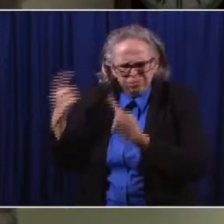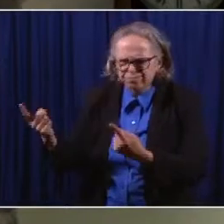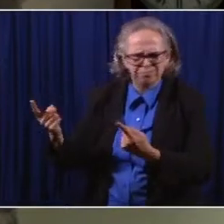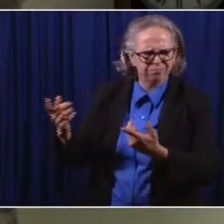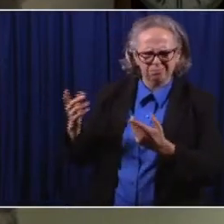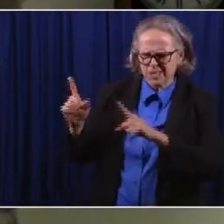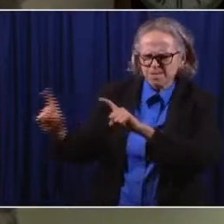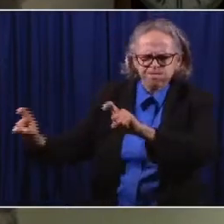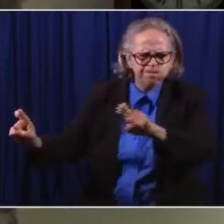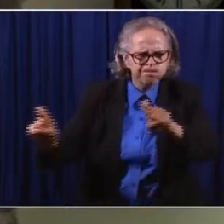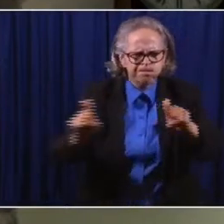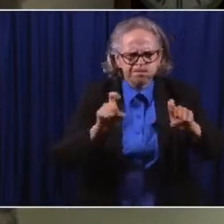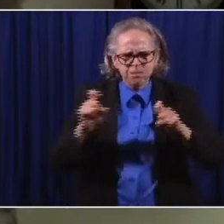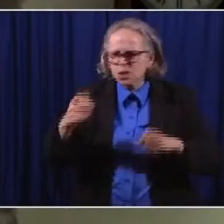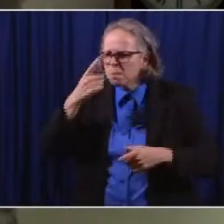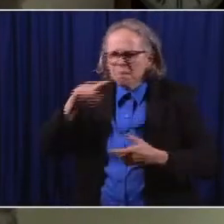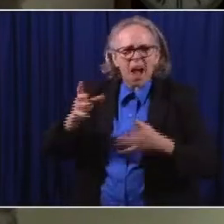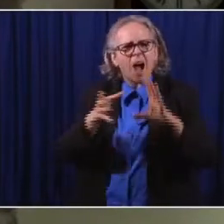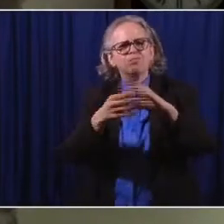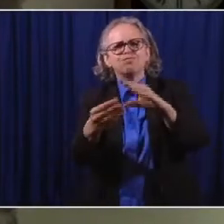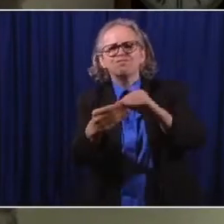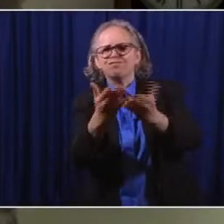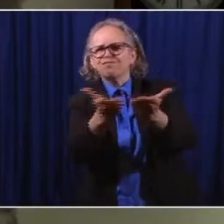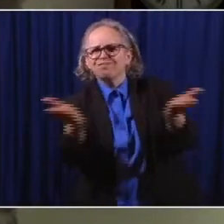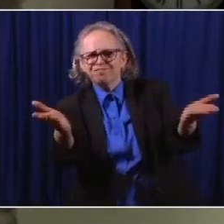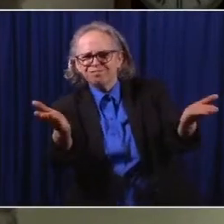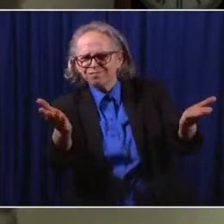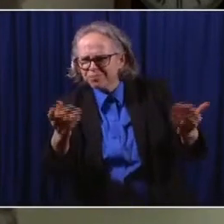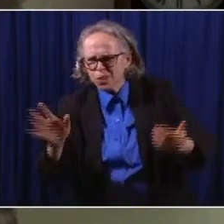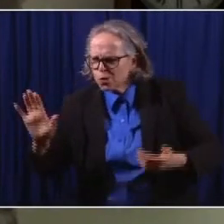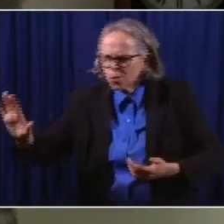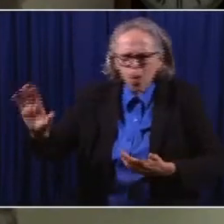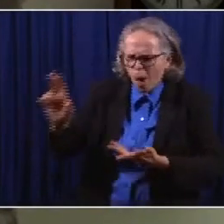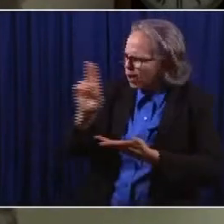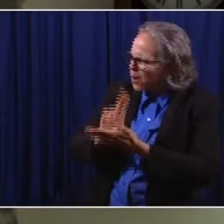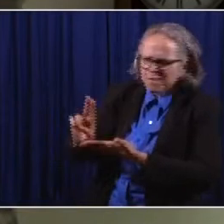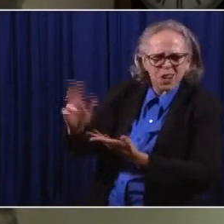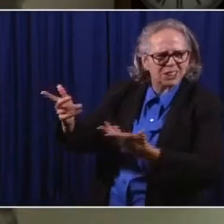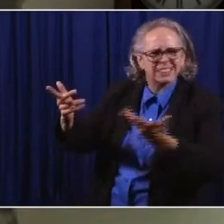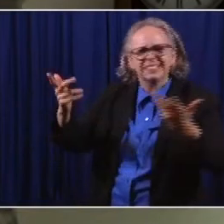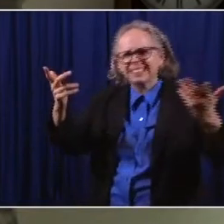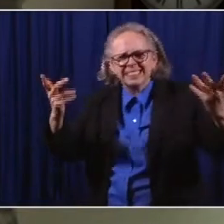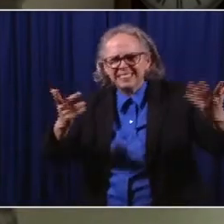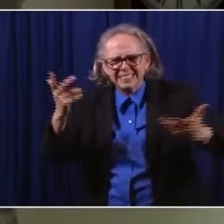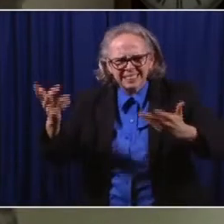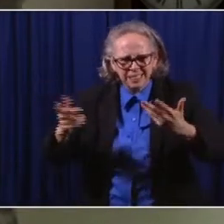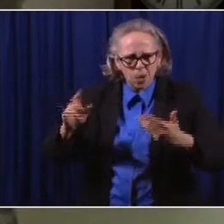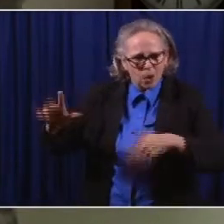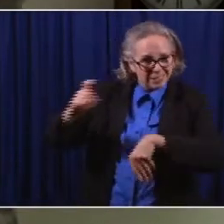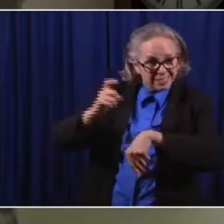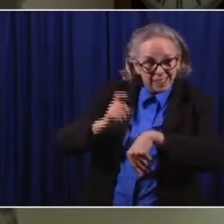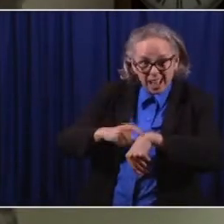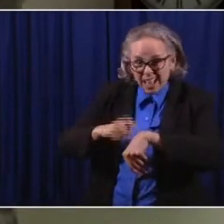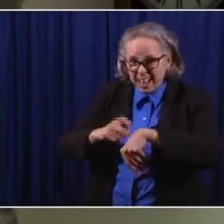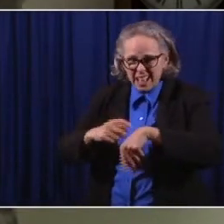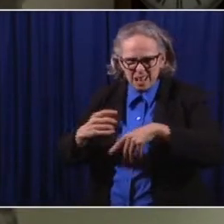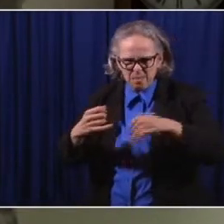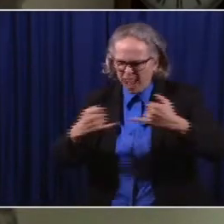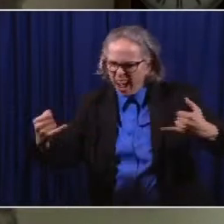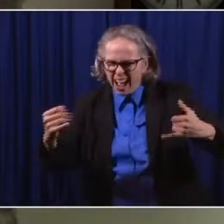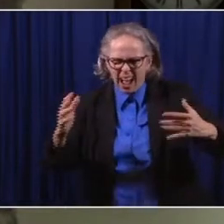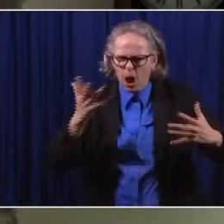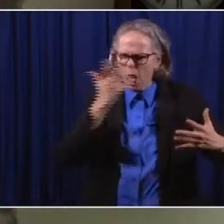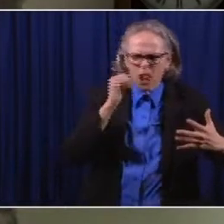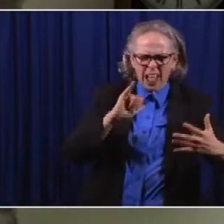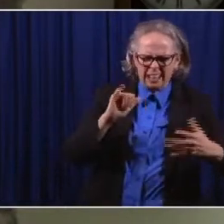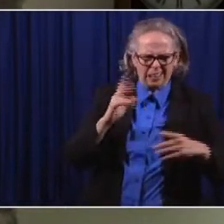us where you are. You had kind of a different timetable in regard to starting